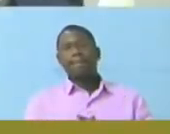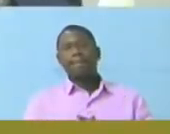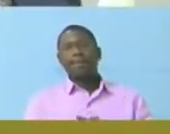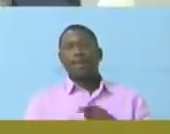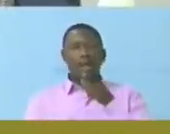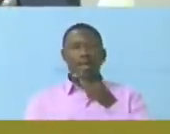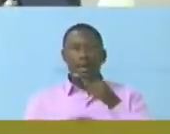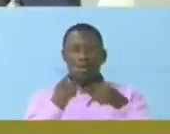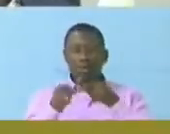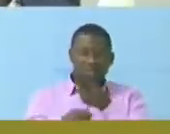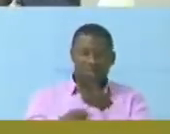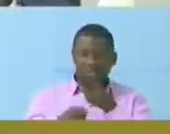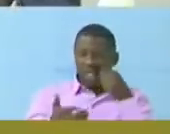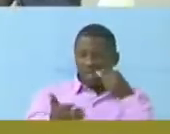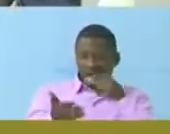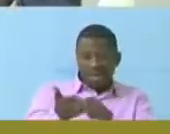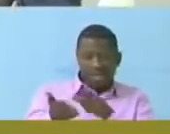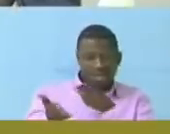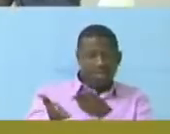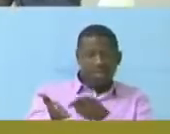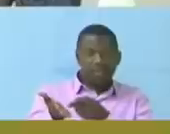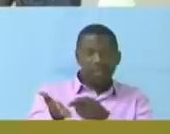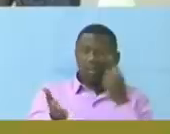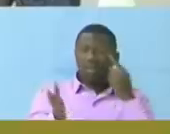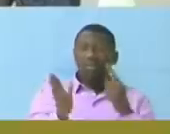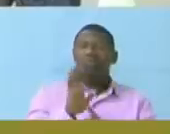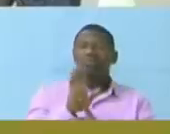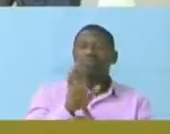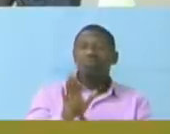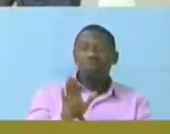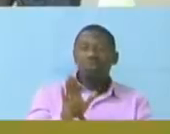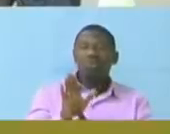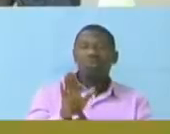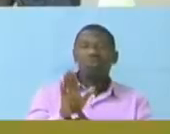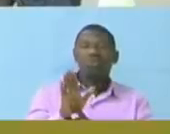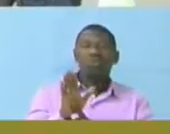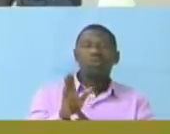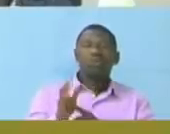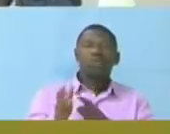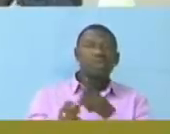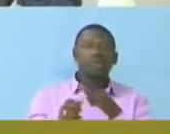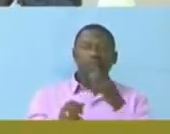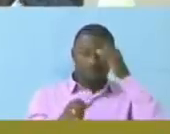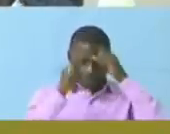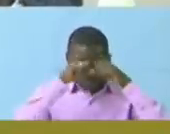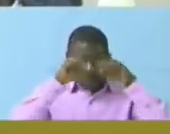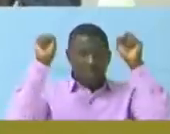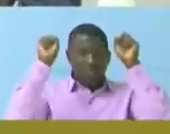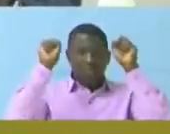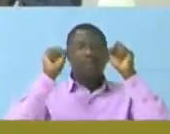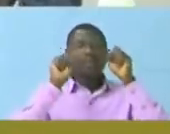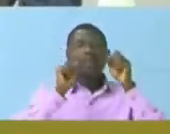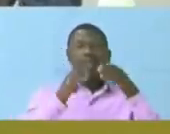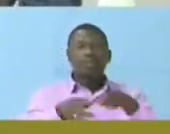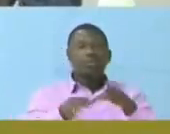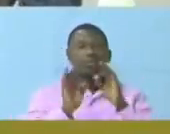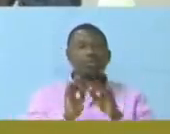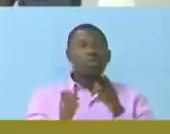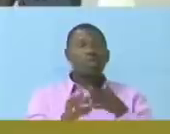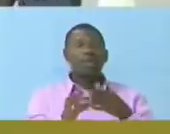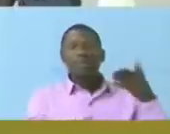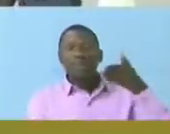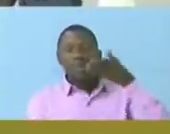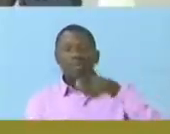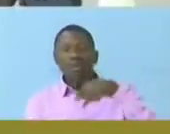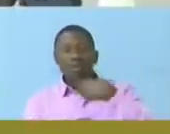this letter, it shows that the government took the visit of